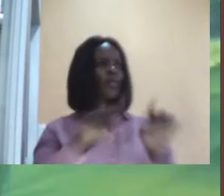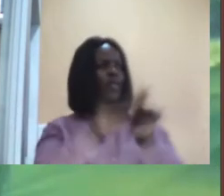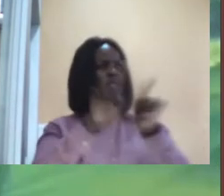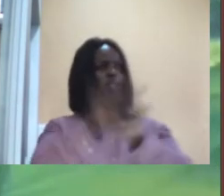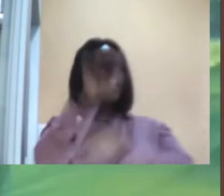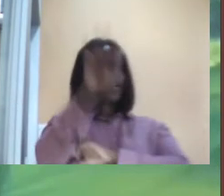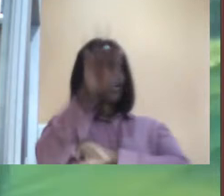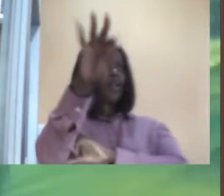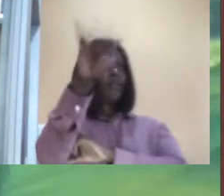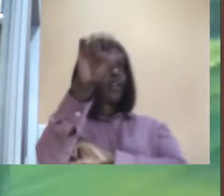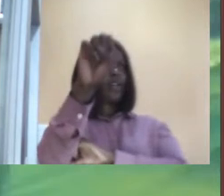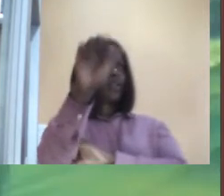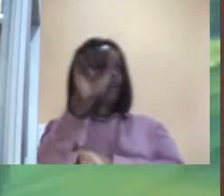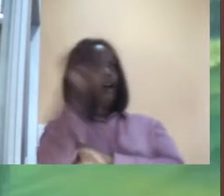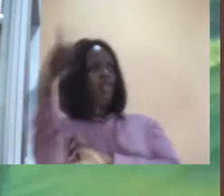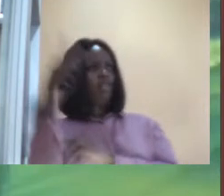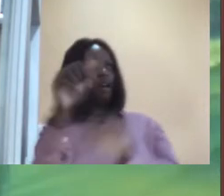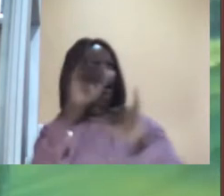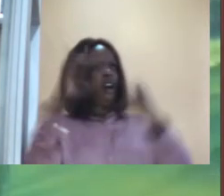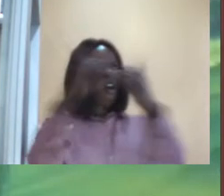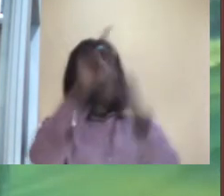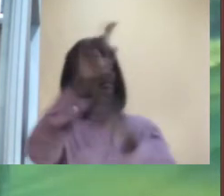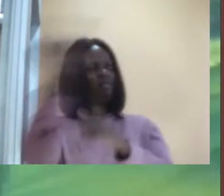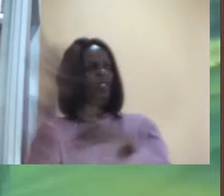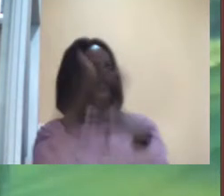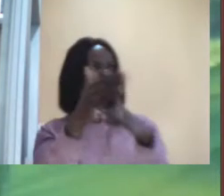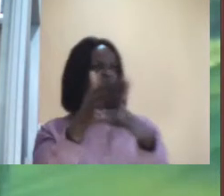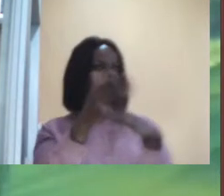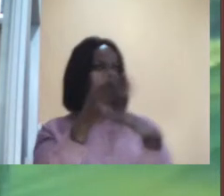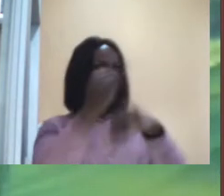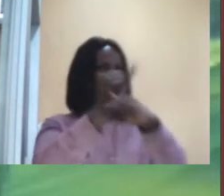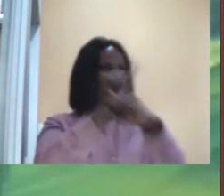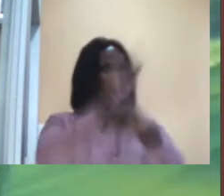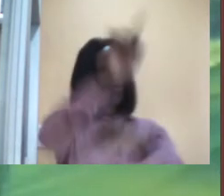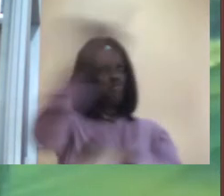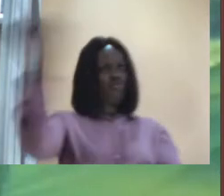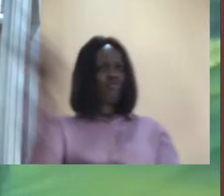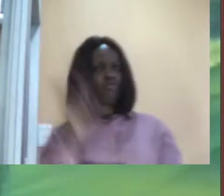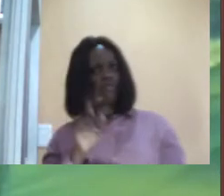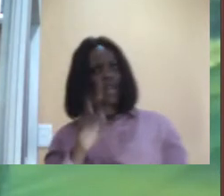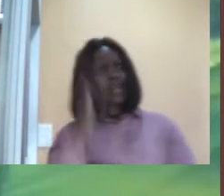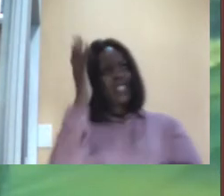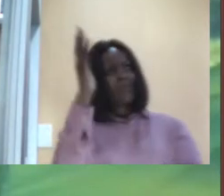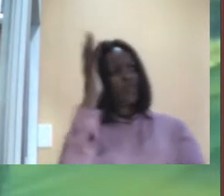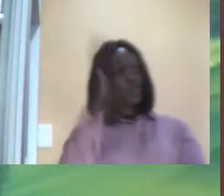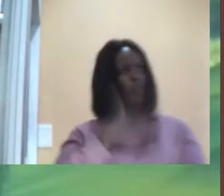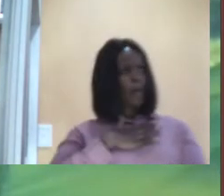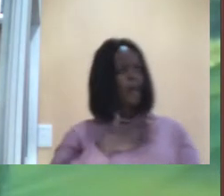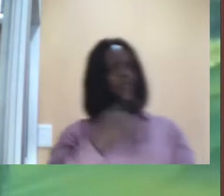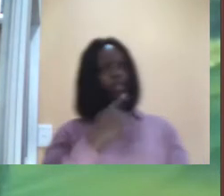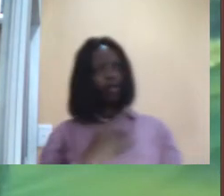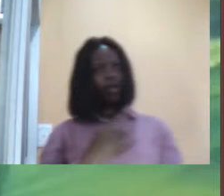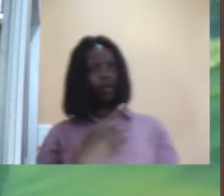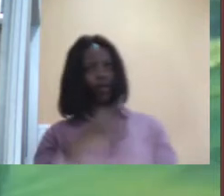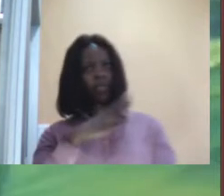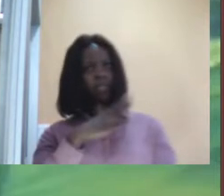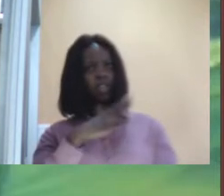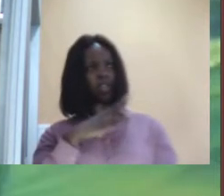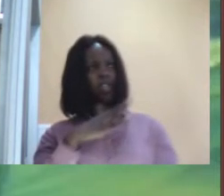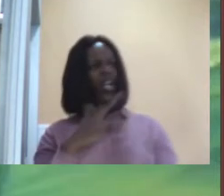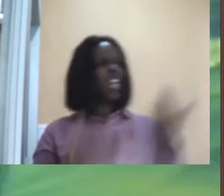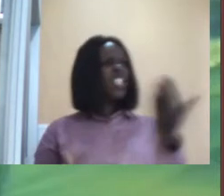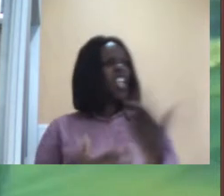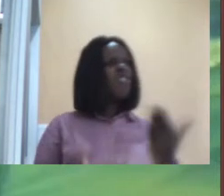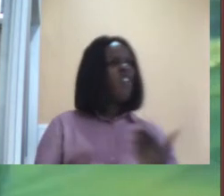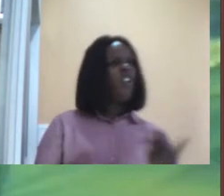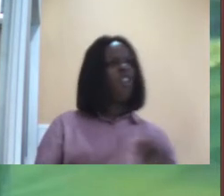on board and others have come on board, and we are working with all the institutions. You know, in my speech, I've indicated that with issue of technology, with